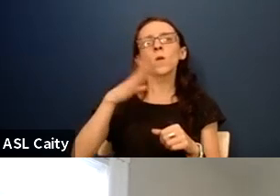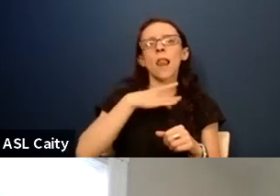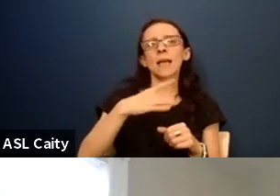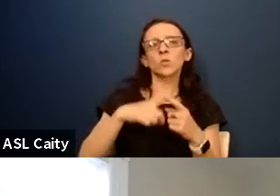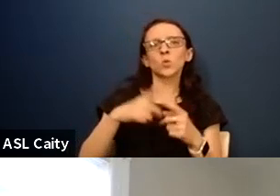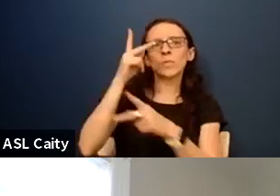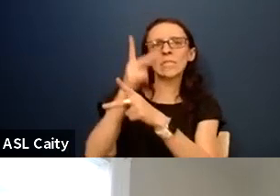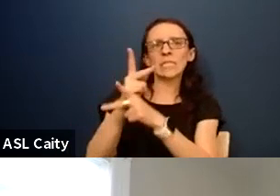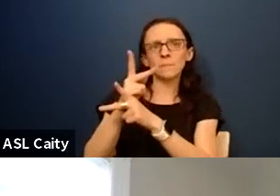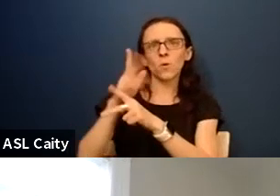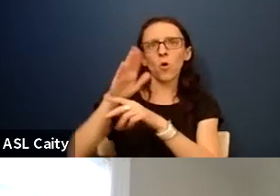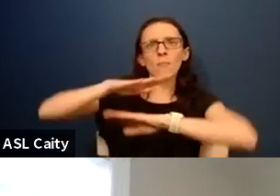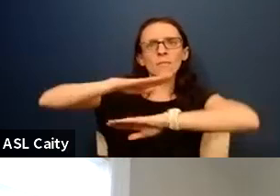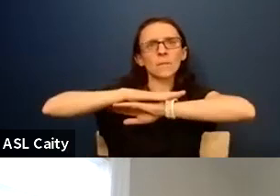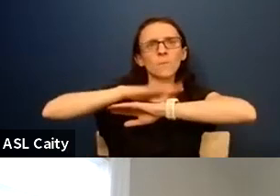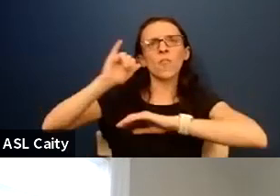X percent.